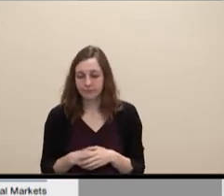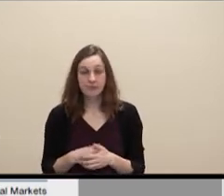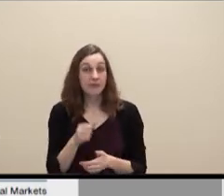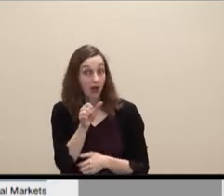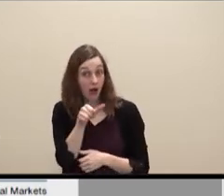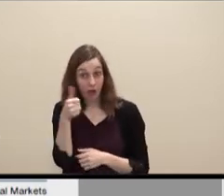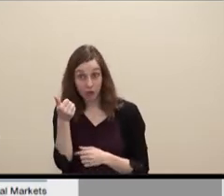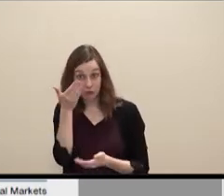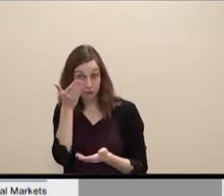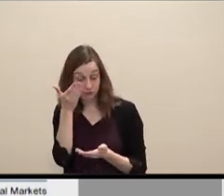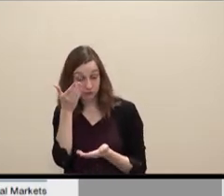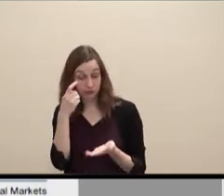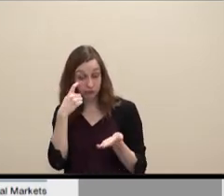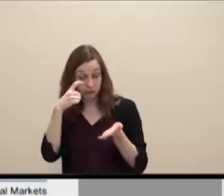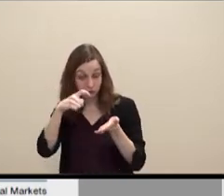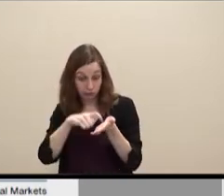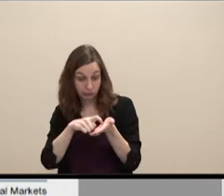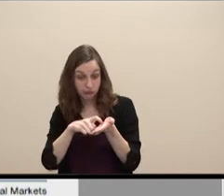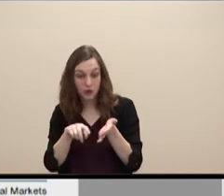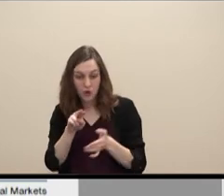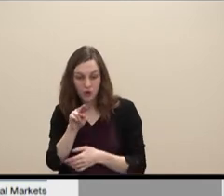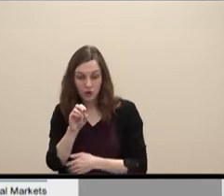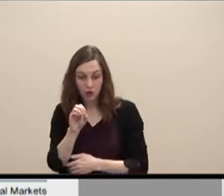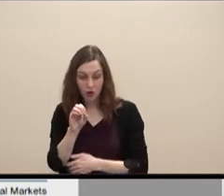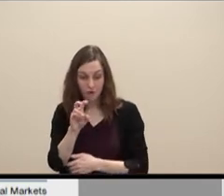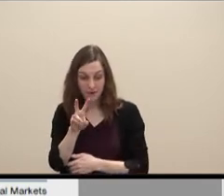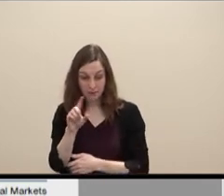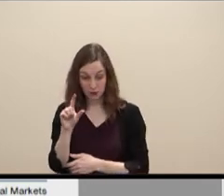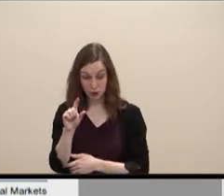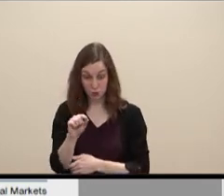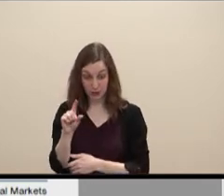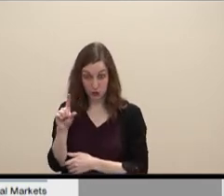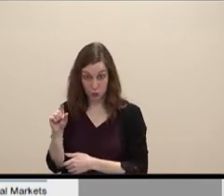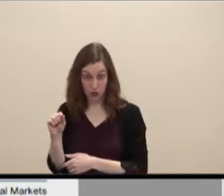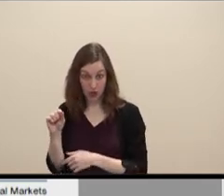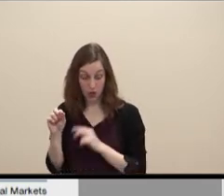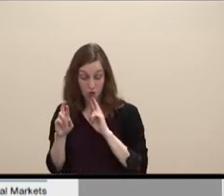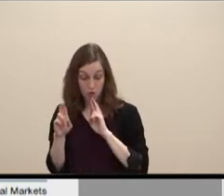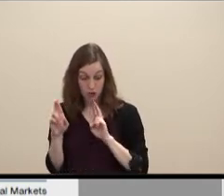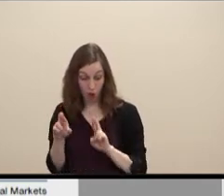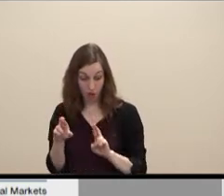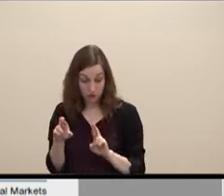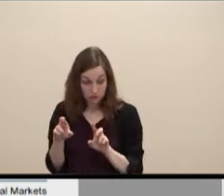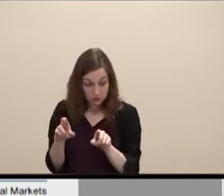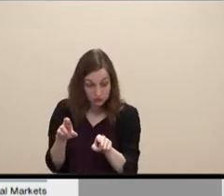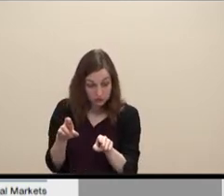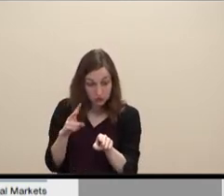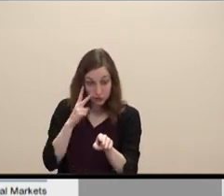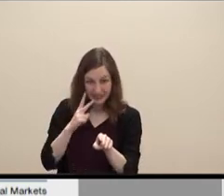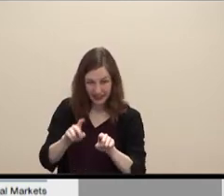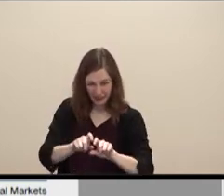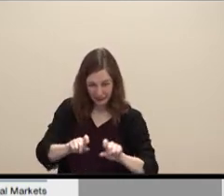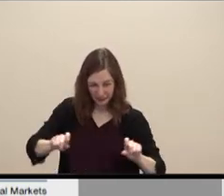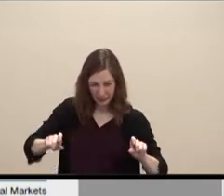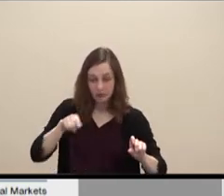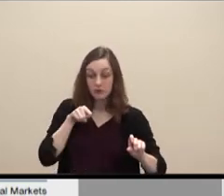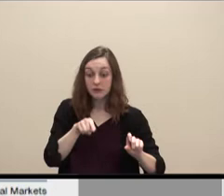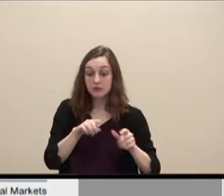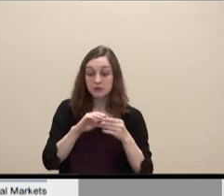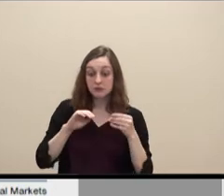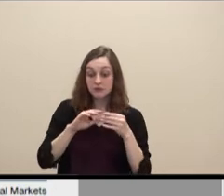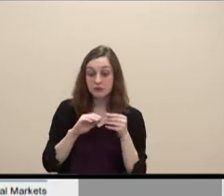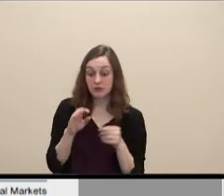may note is if you look at the November 2020 results, in November 2020,